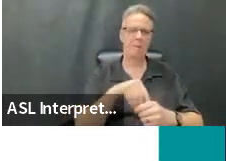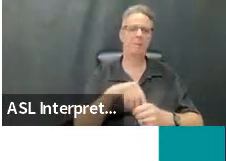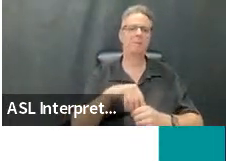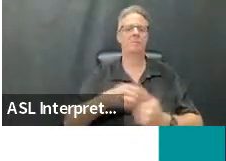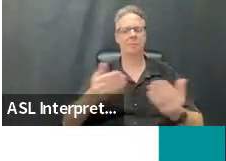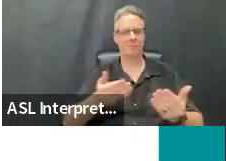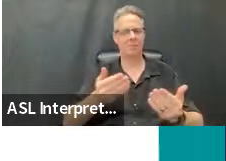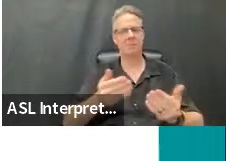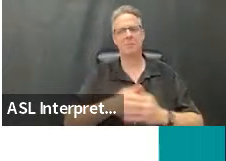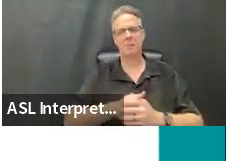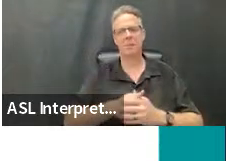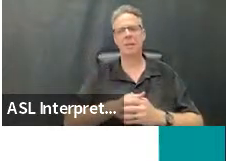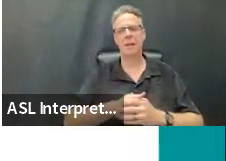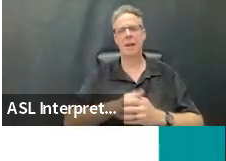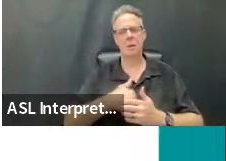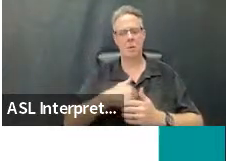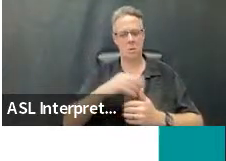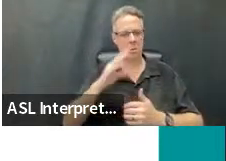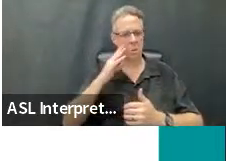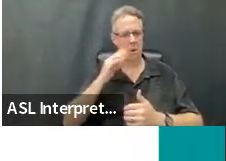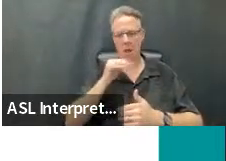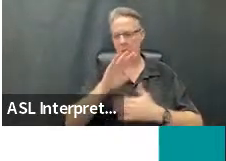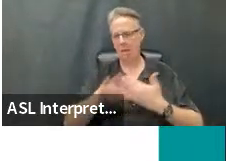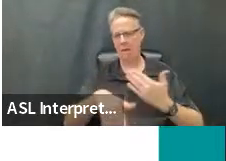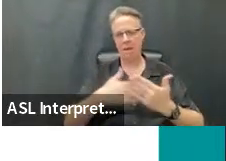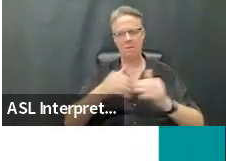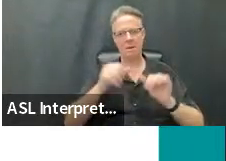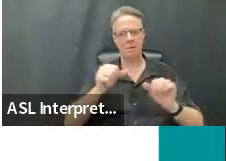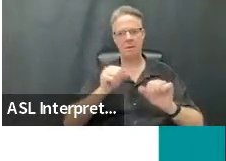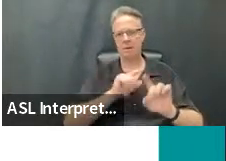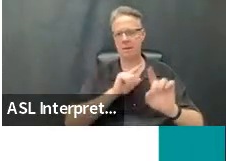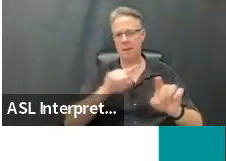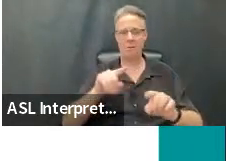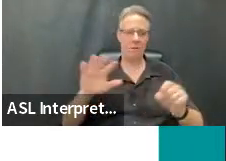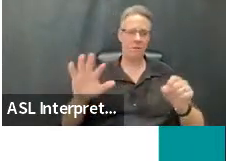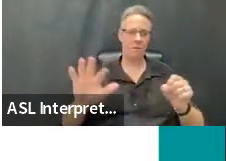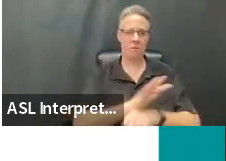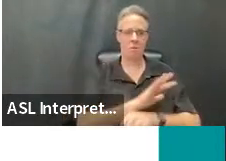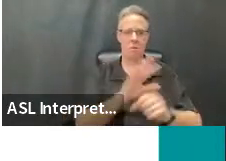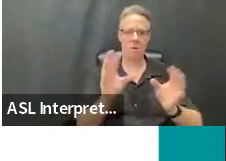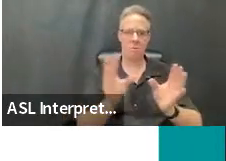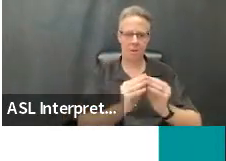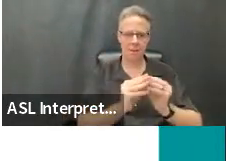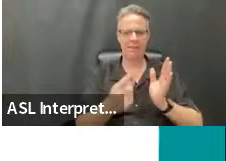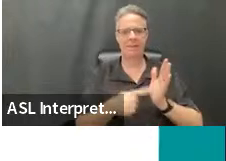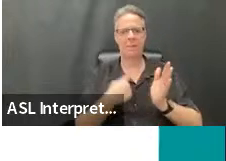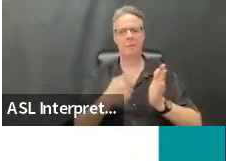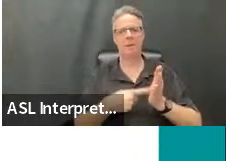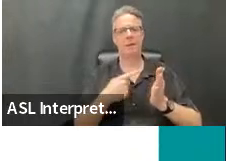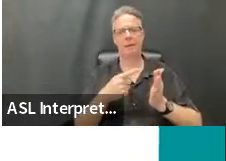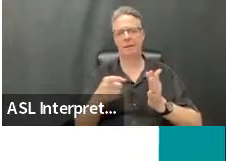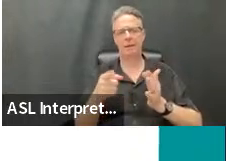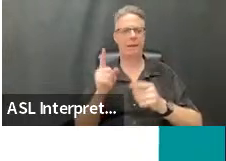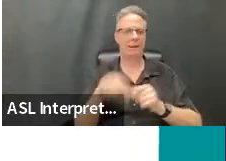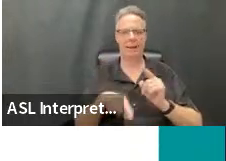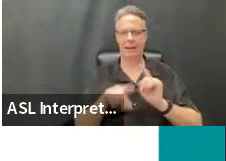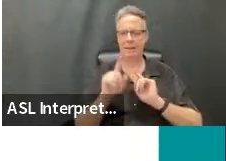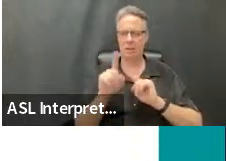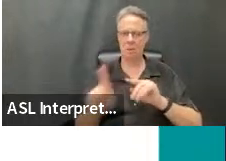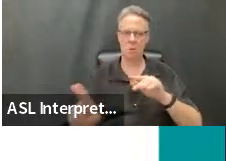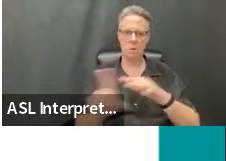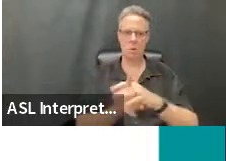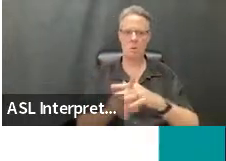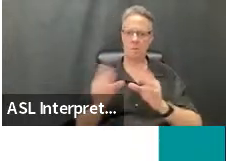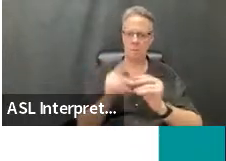and there is an open invitation. I know not everyone is able to attend the full meeting, and sometimes you're not able to even attend the meeting because